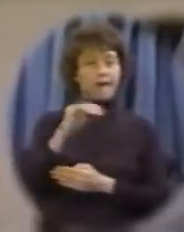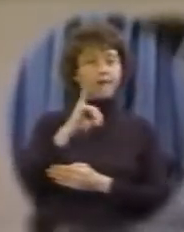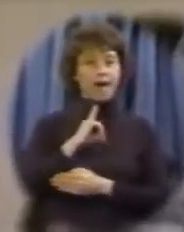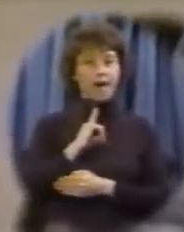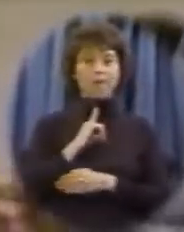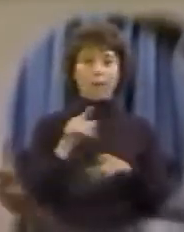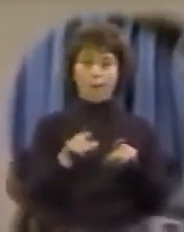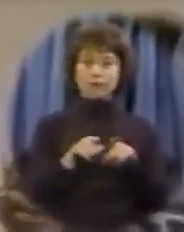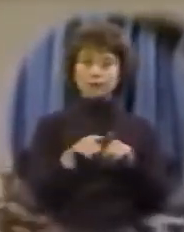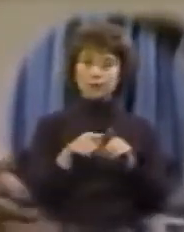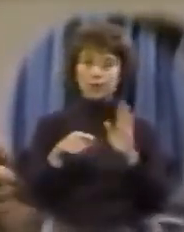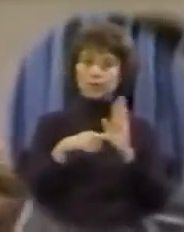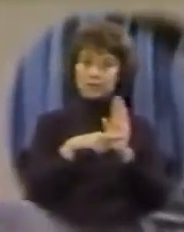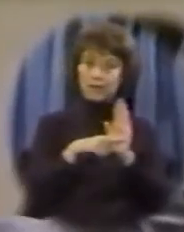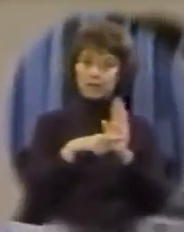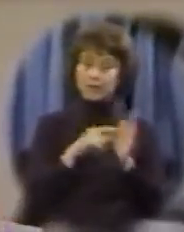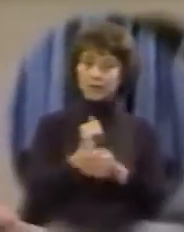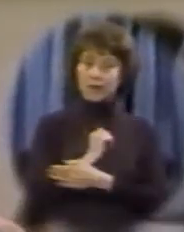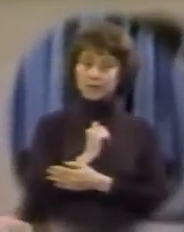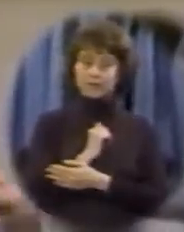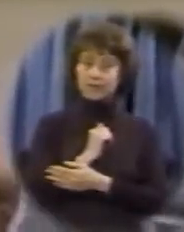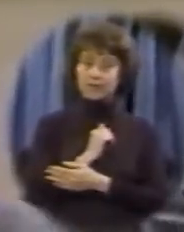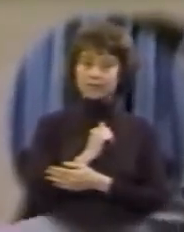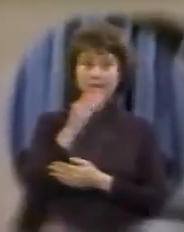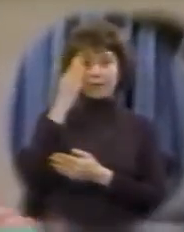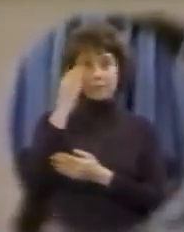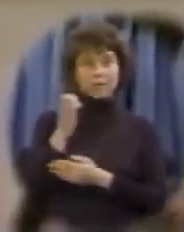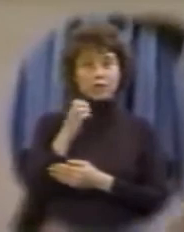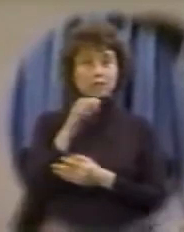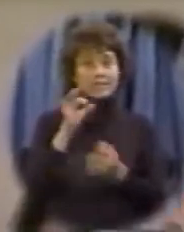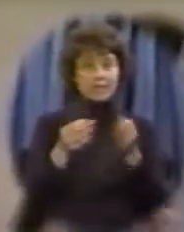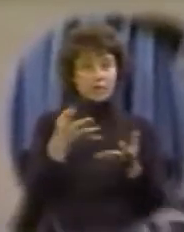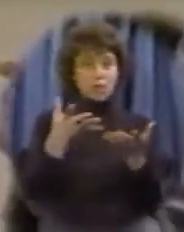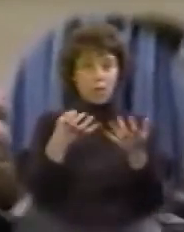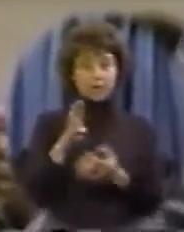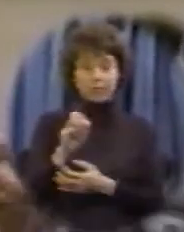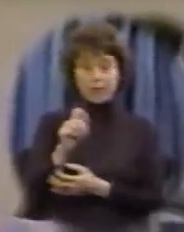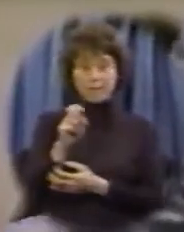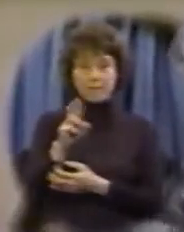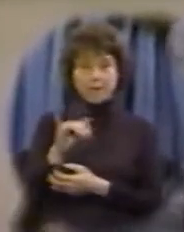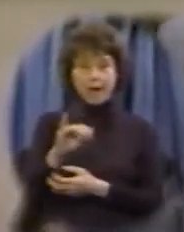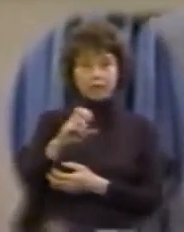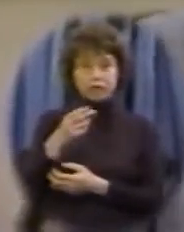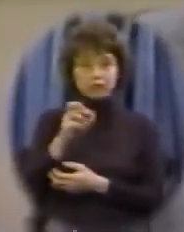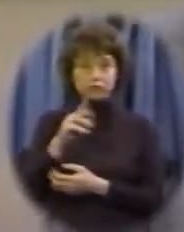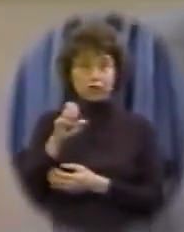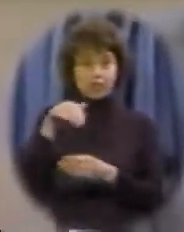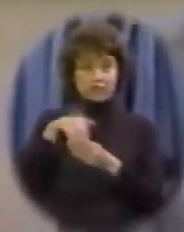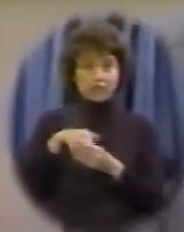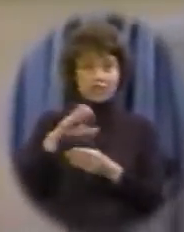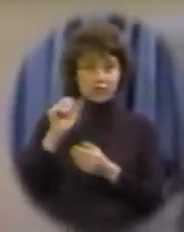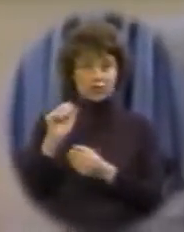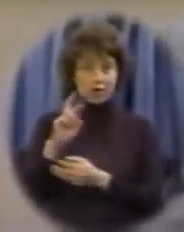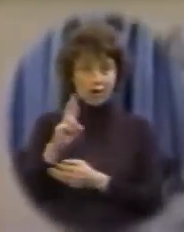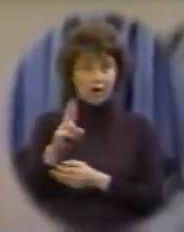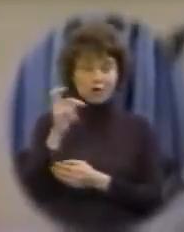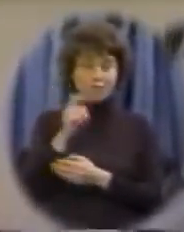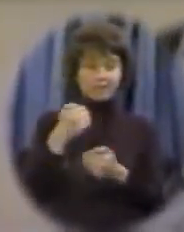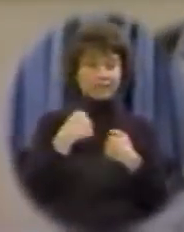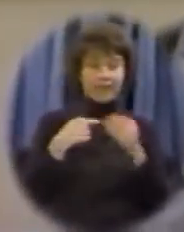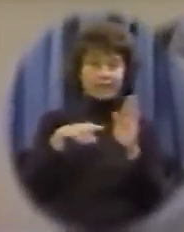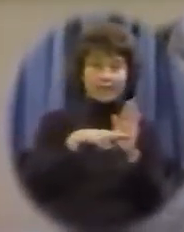also. Because you undertake to get your battery charged with a positive without a negative, you'll never get any sparks. Amen. That's amen. What I mean. Amen.